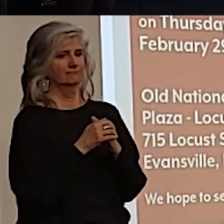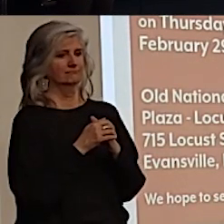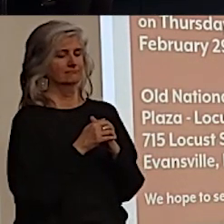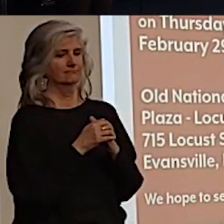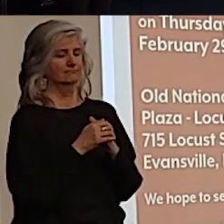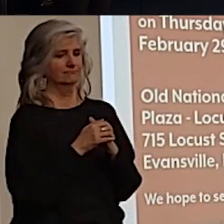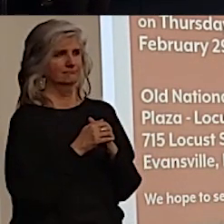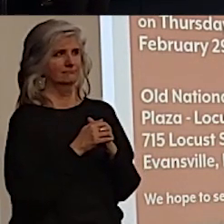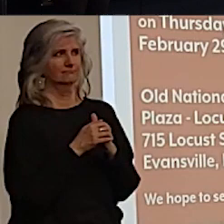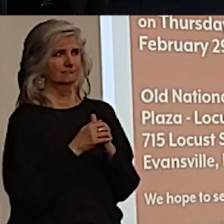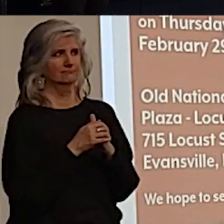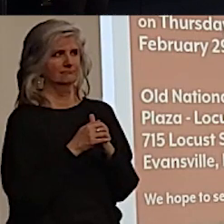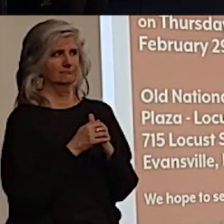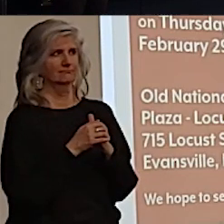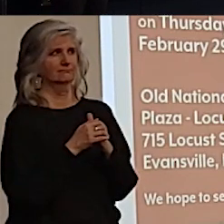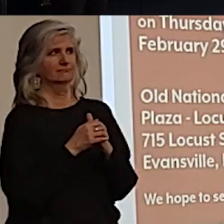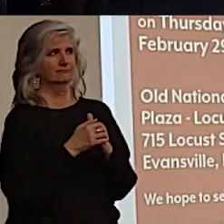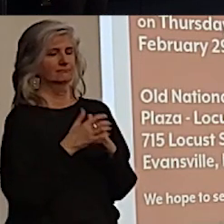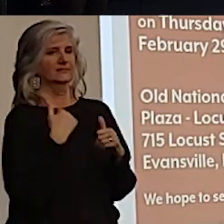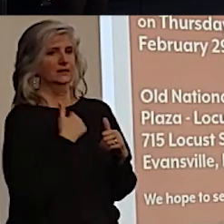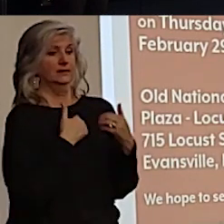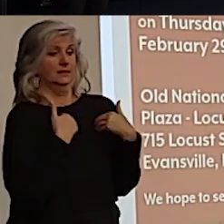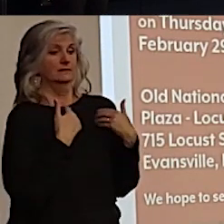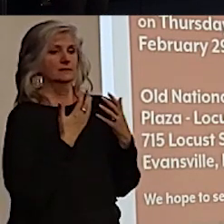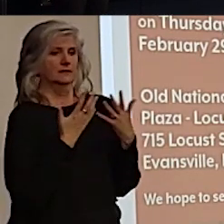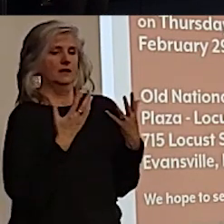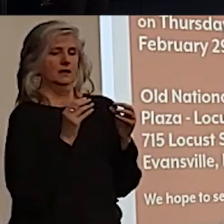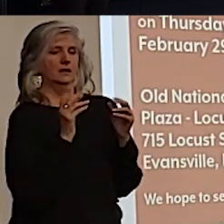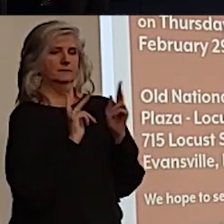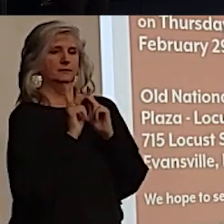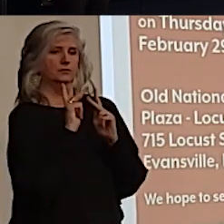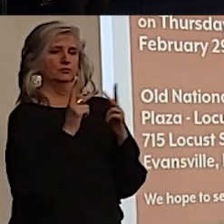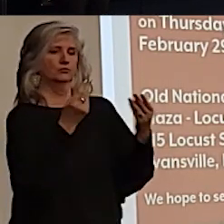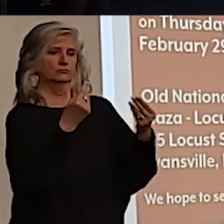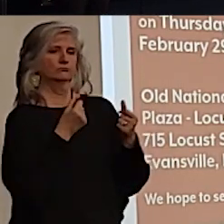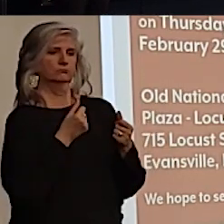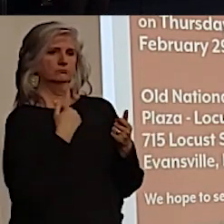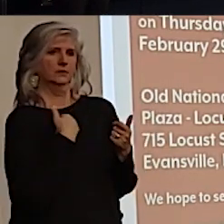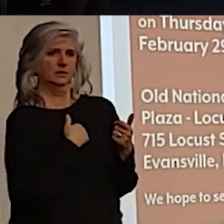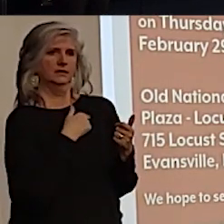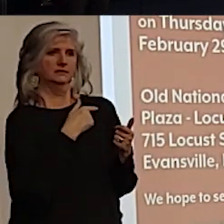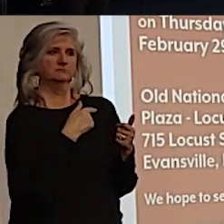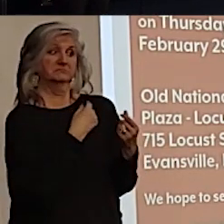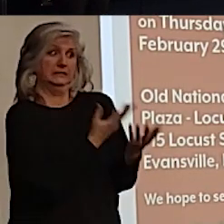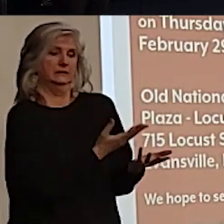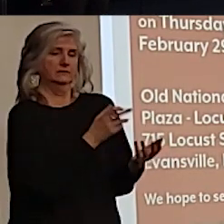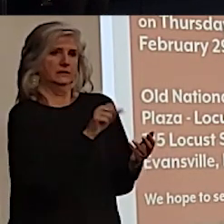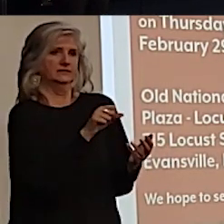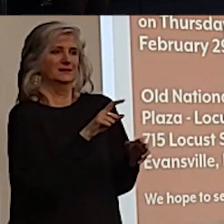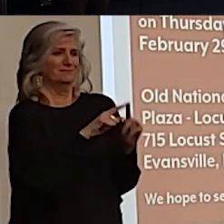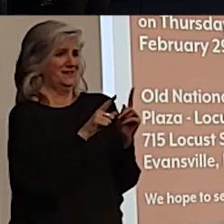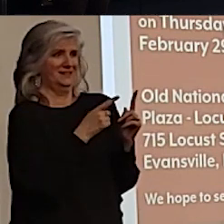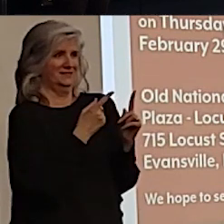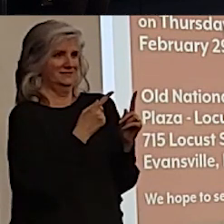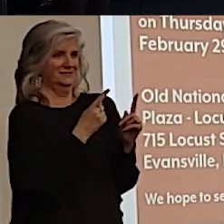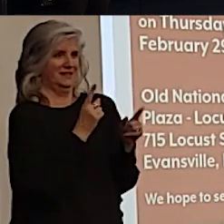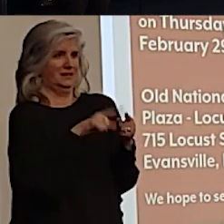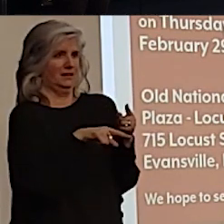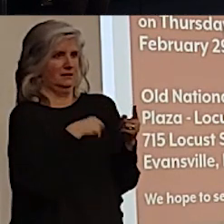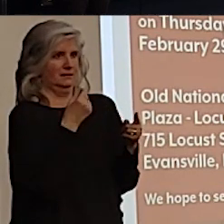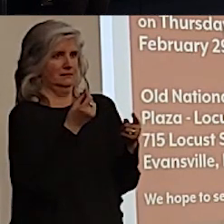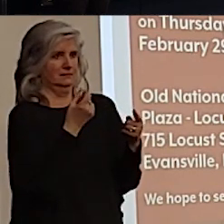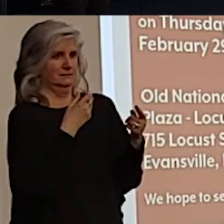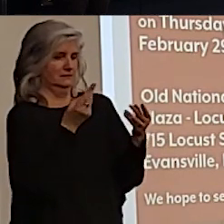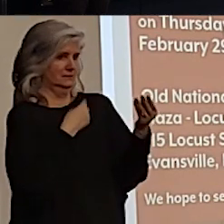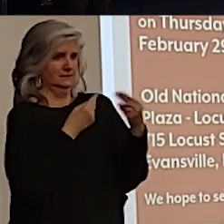we have a lot of people who contribute to us, but you know, there is an end